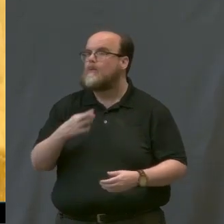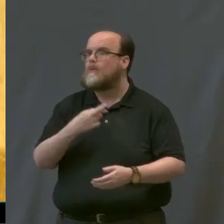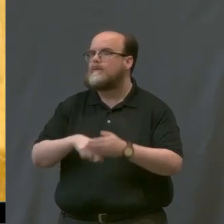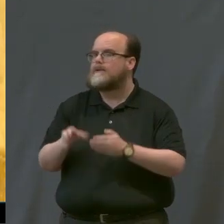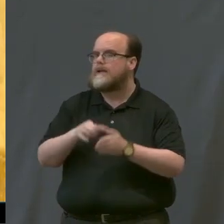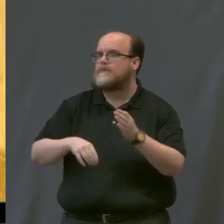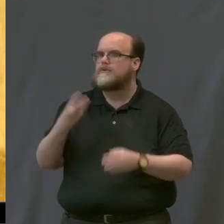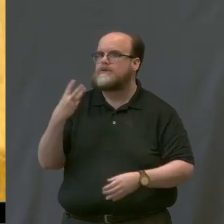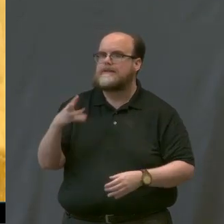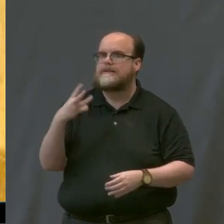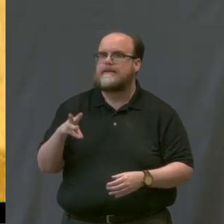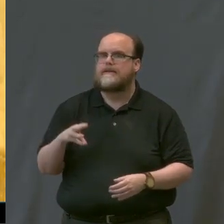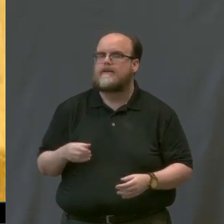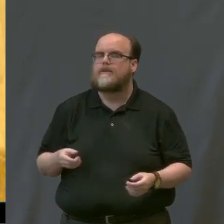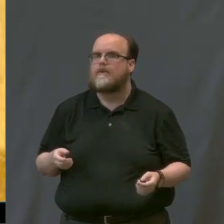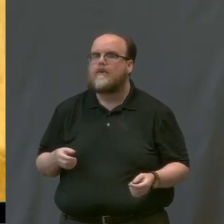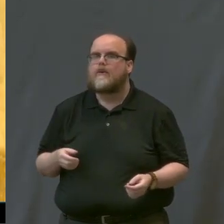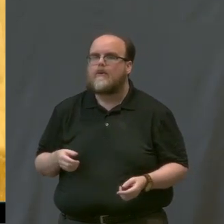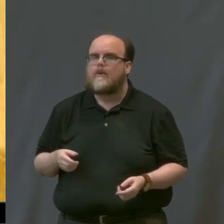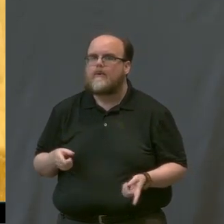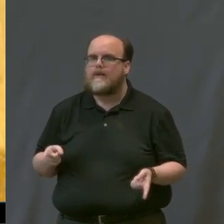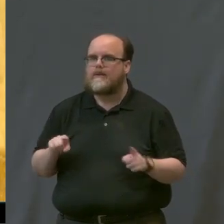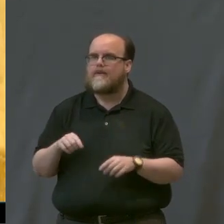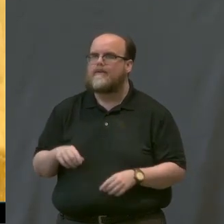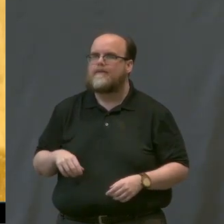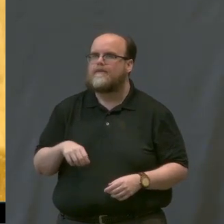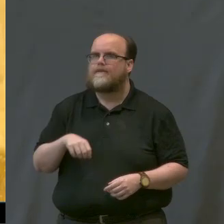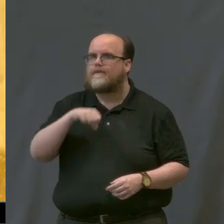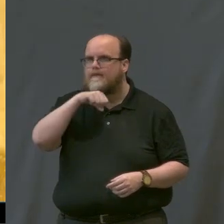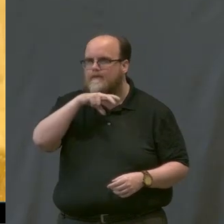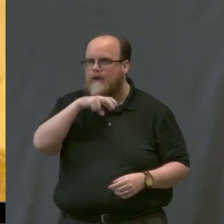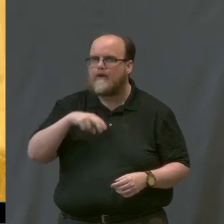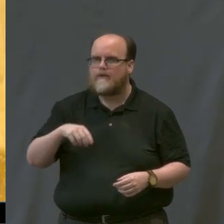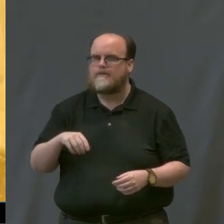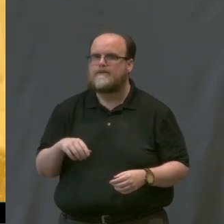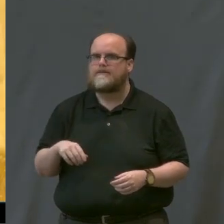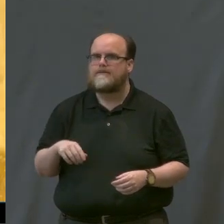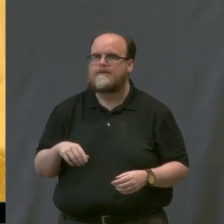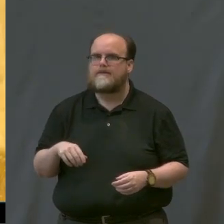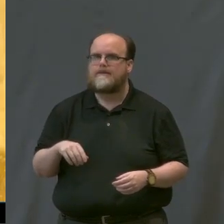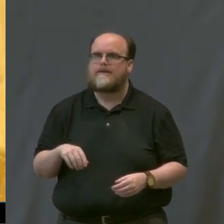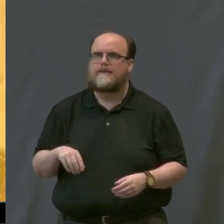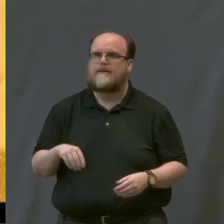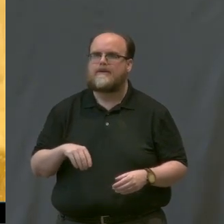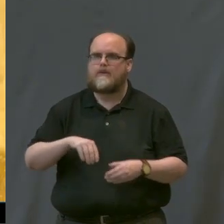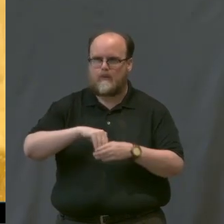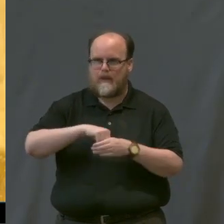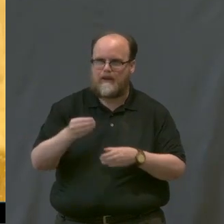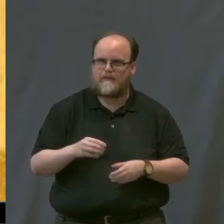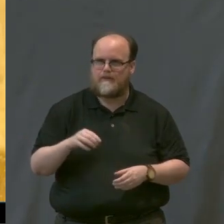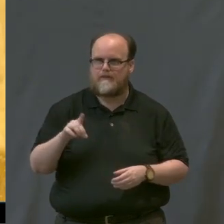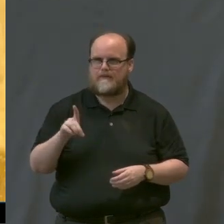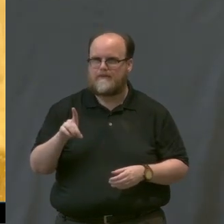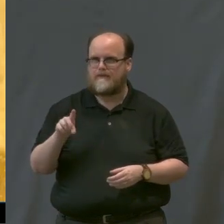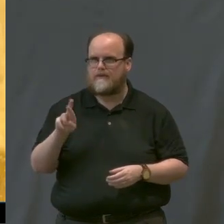Revelation chapter 16, when these little frog creatures coming out of the mouth of the dragon went